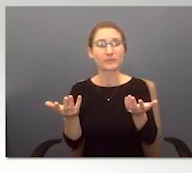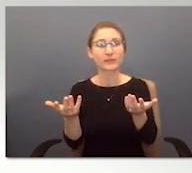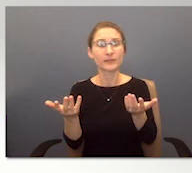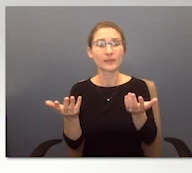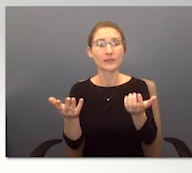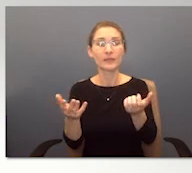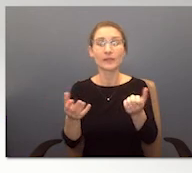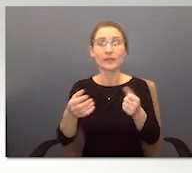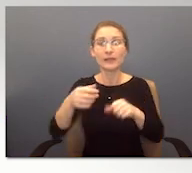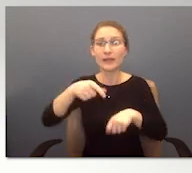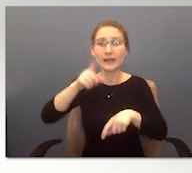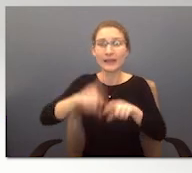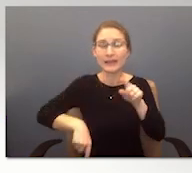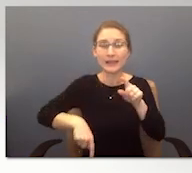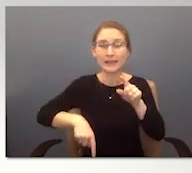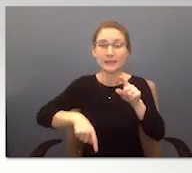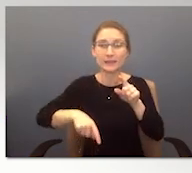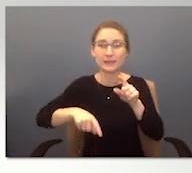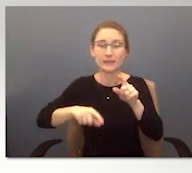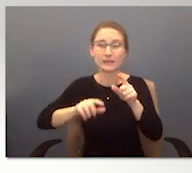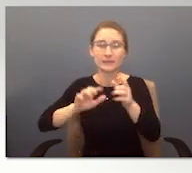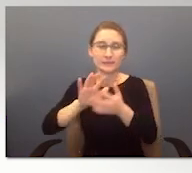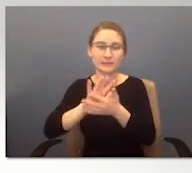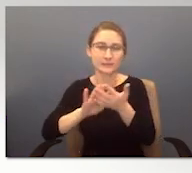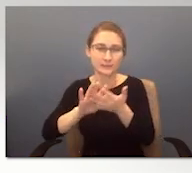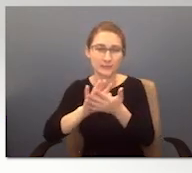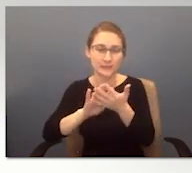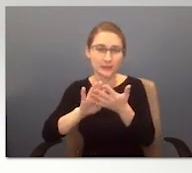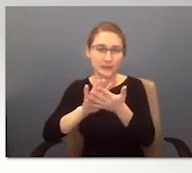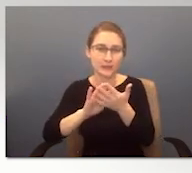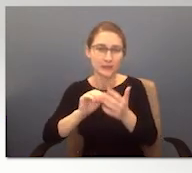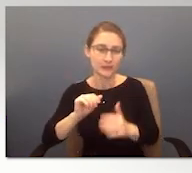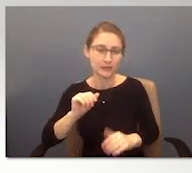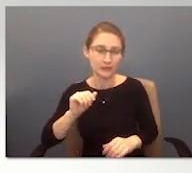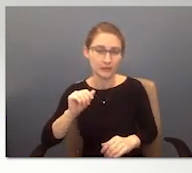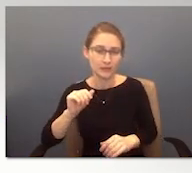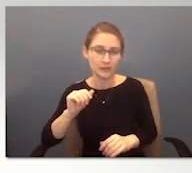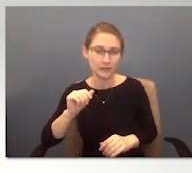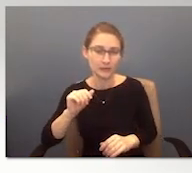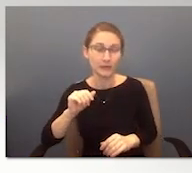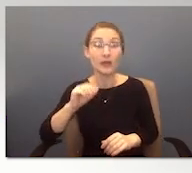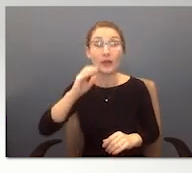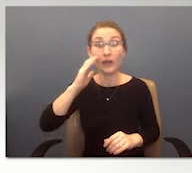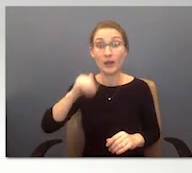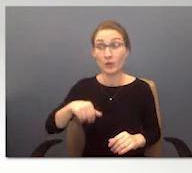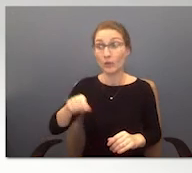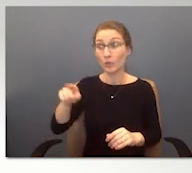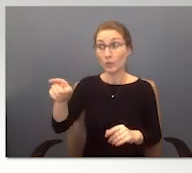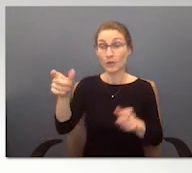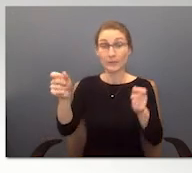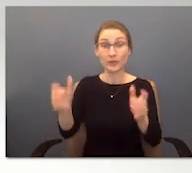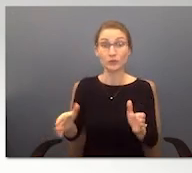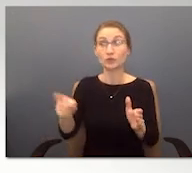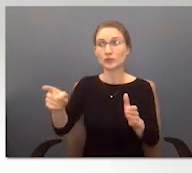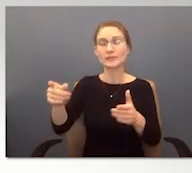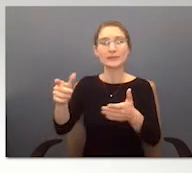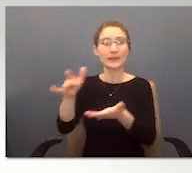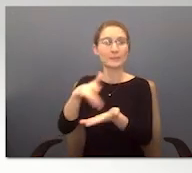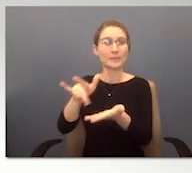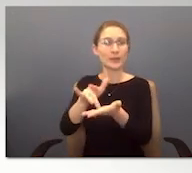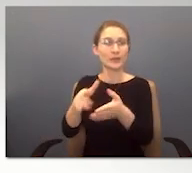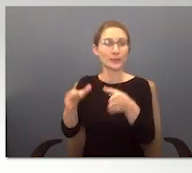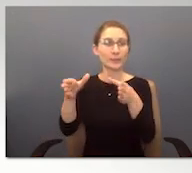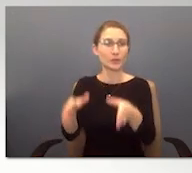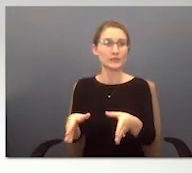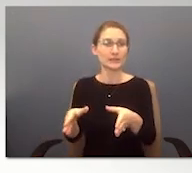damn about my child the way I do. Yeah. And I know she's the middle person, and I feel bad because she gets